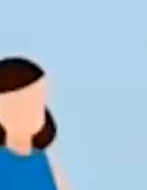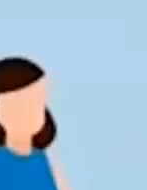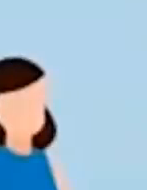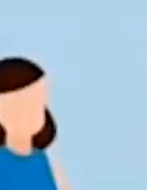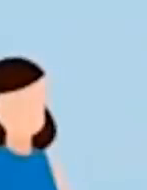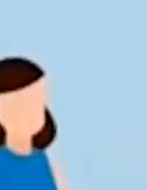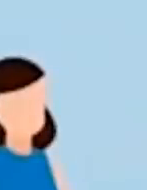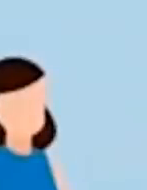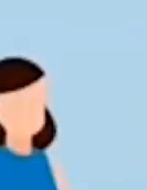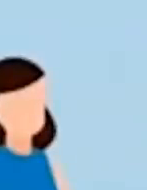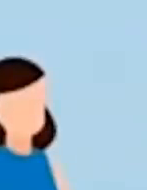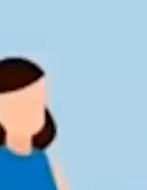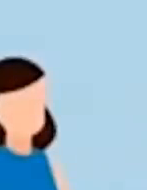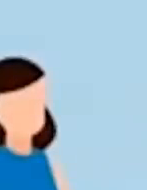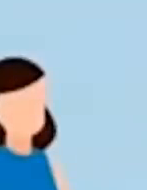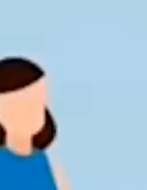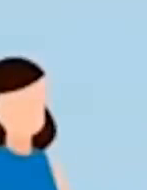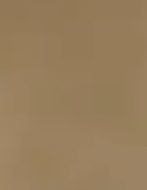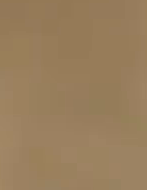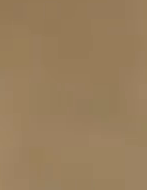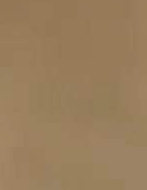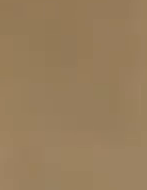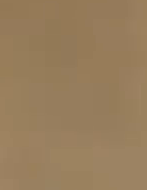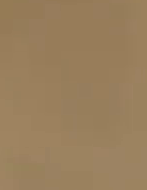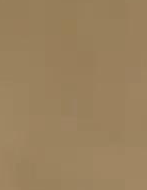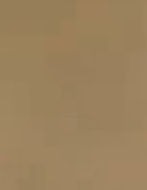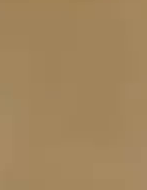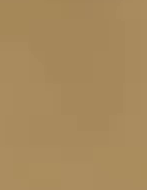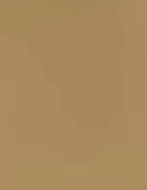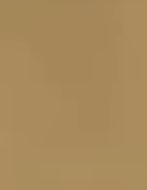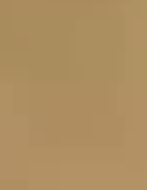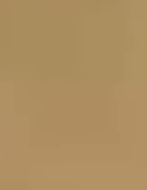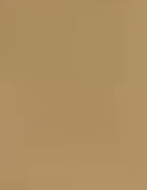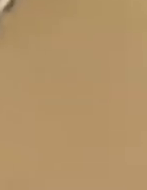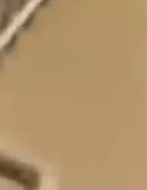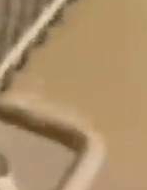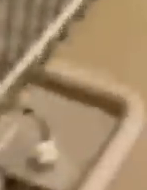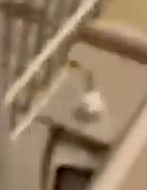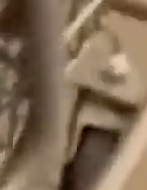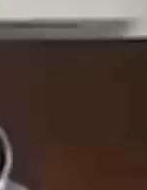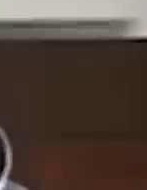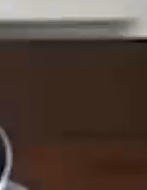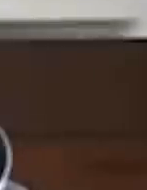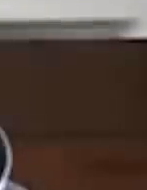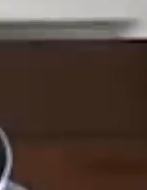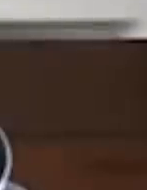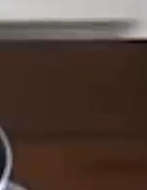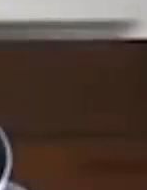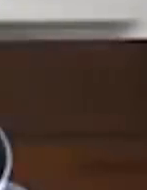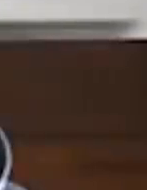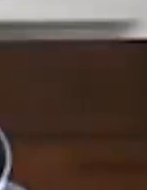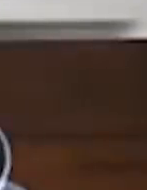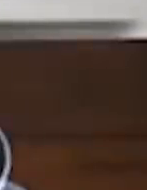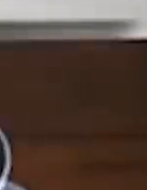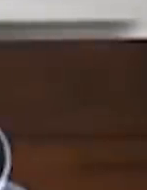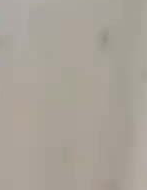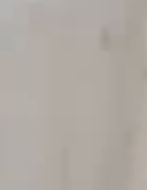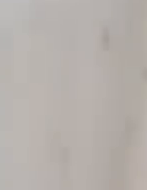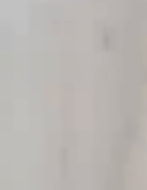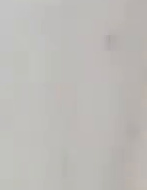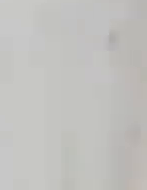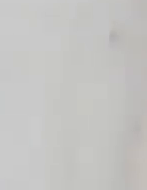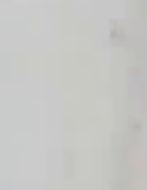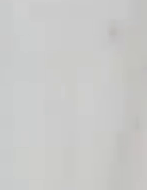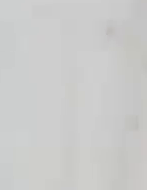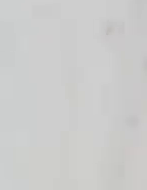But we can stop the spread by continuing to social distance, limiting public gatherings,